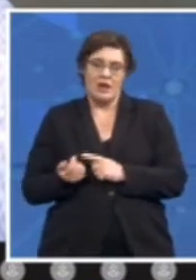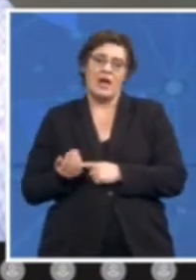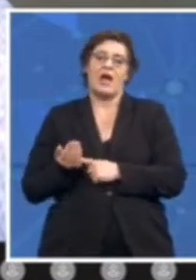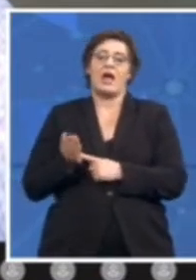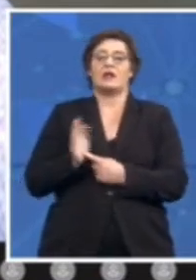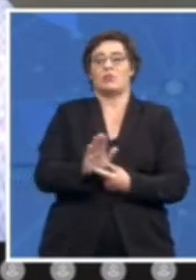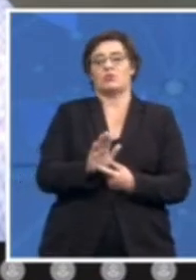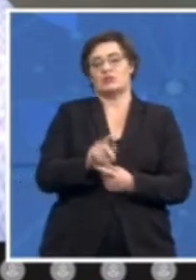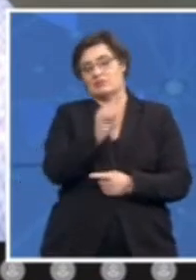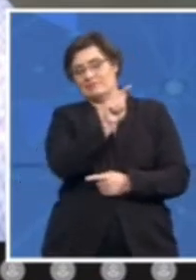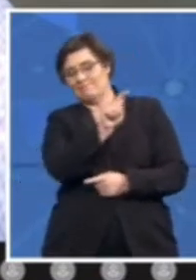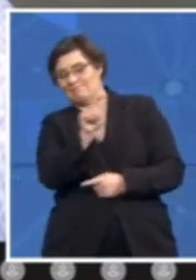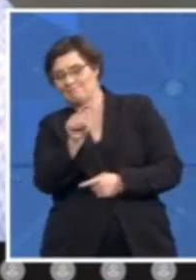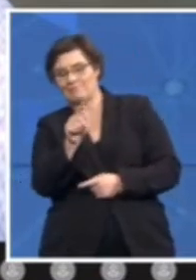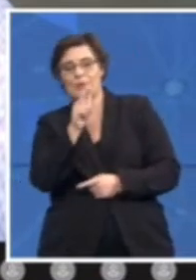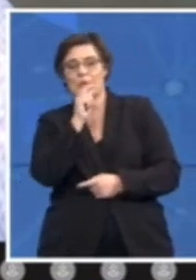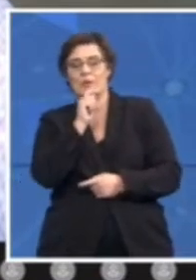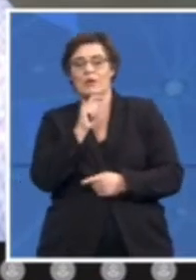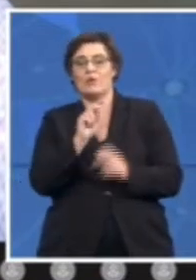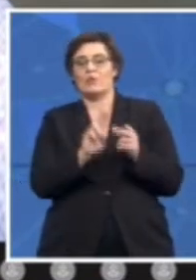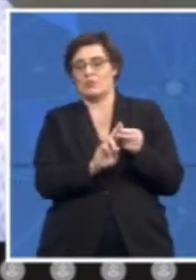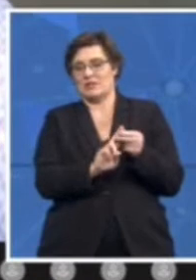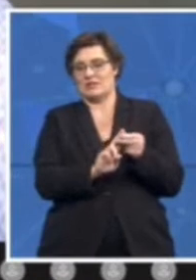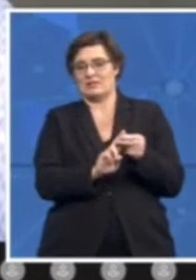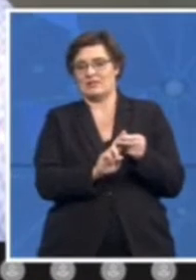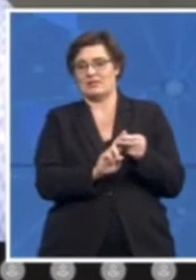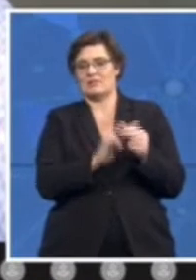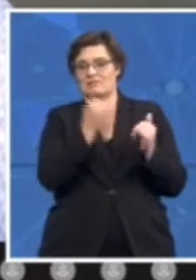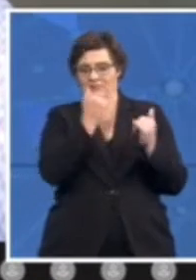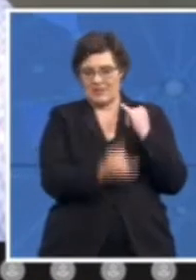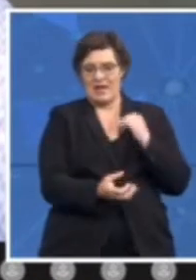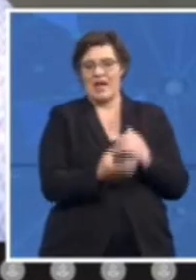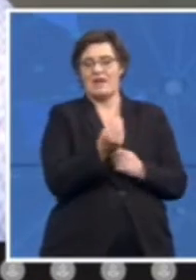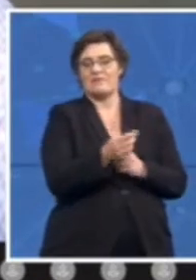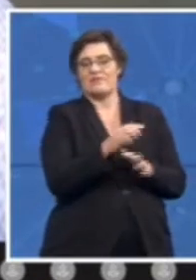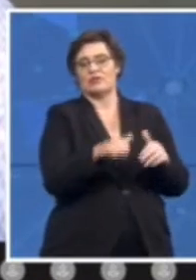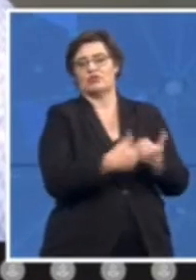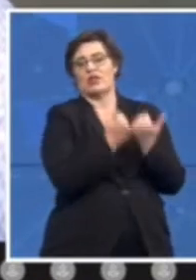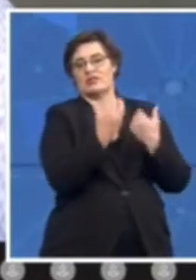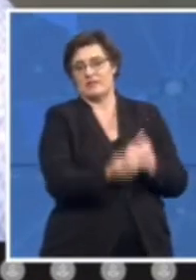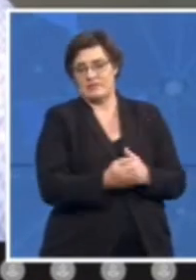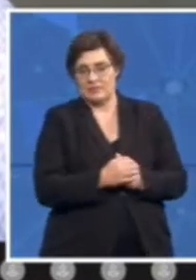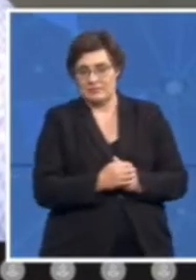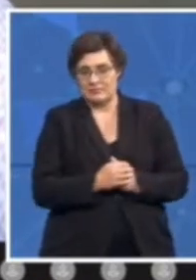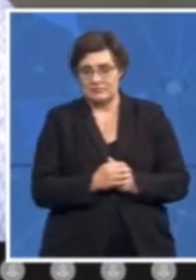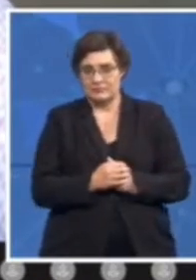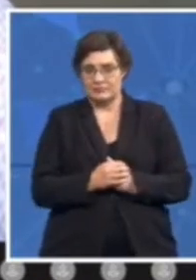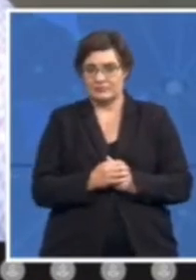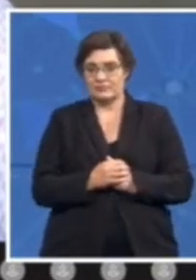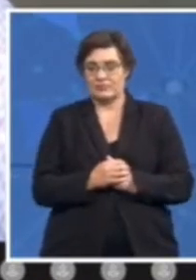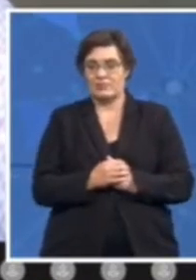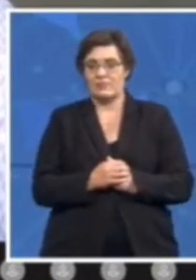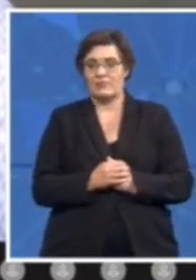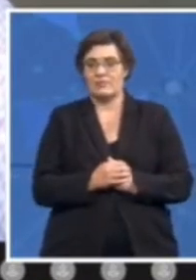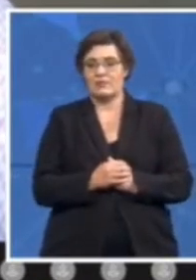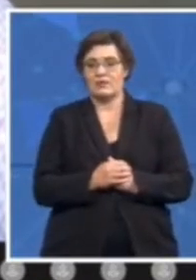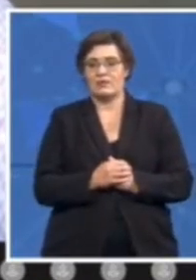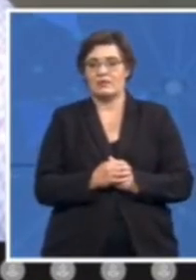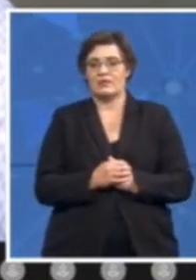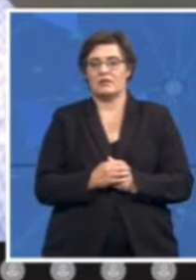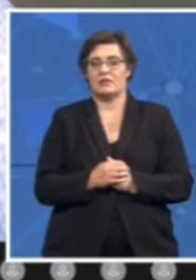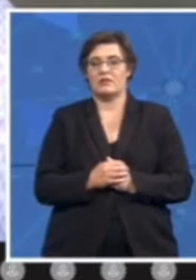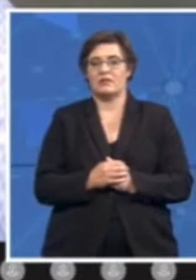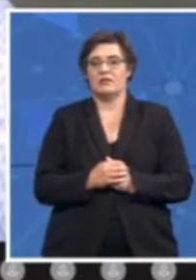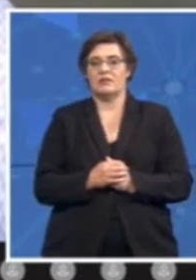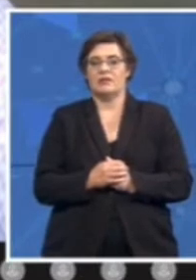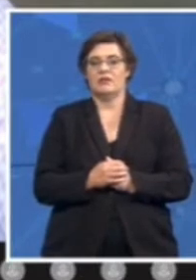to more challenges than they would otherwise have faced. The final issue, of